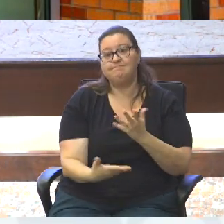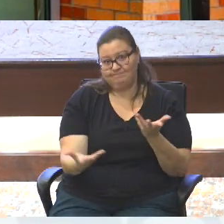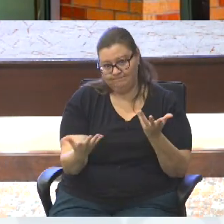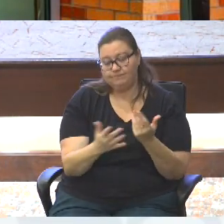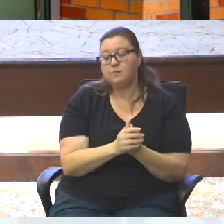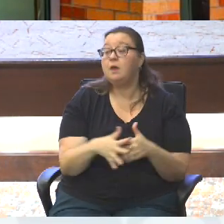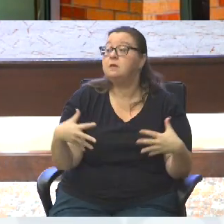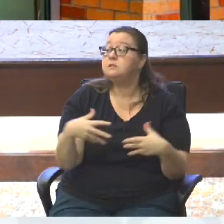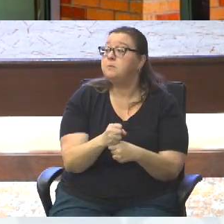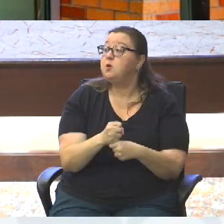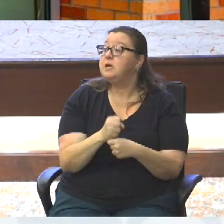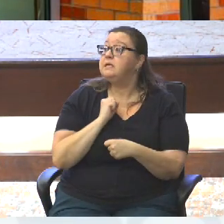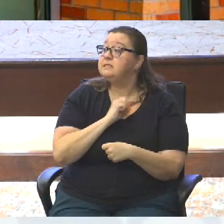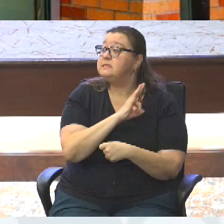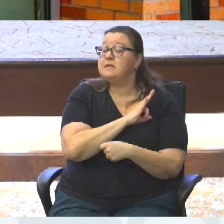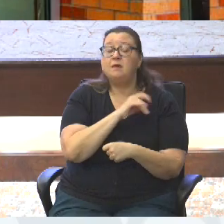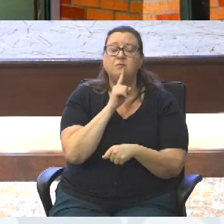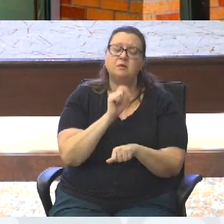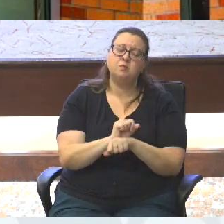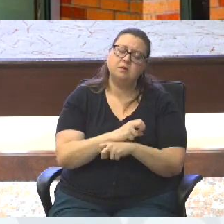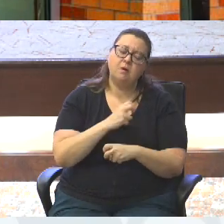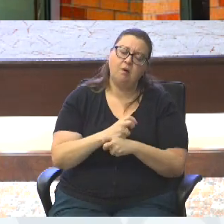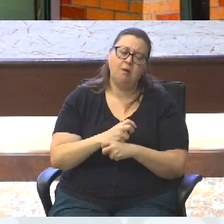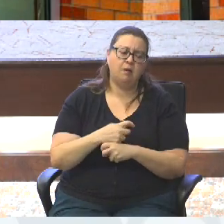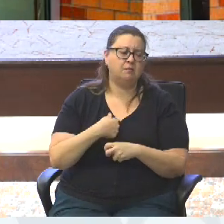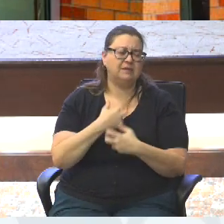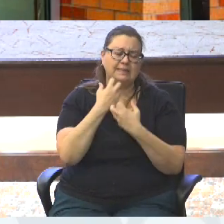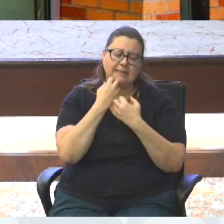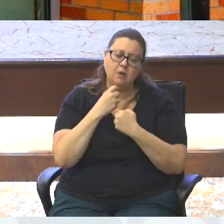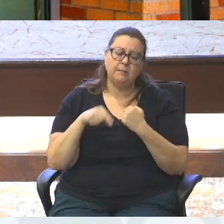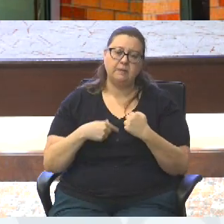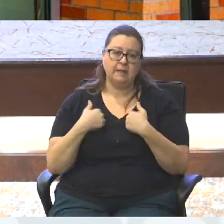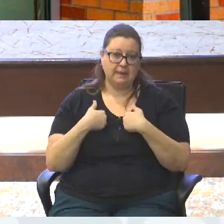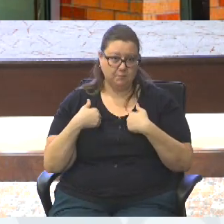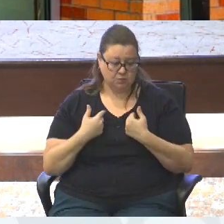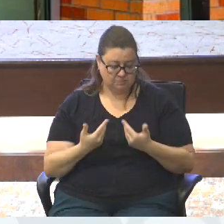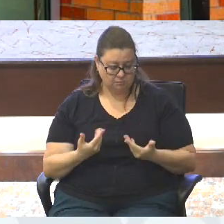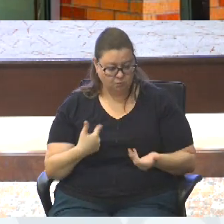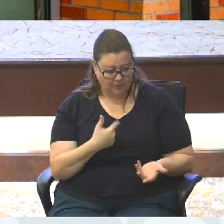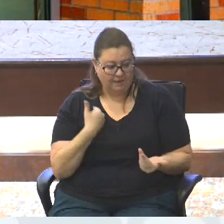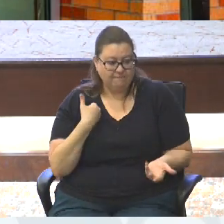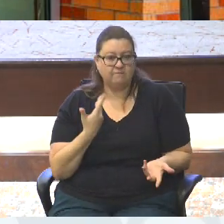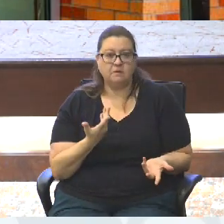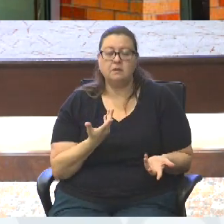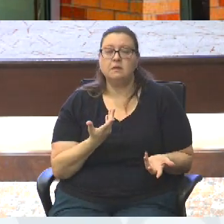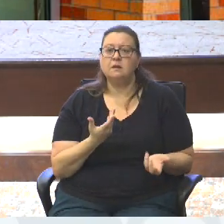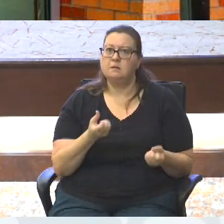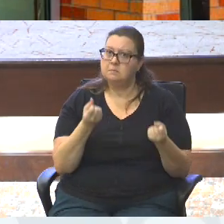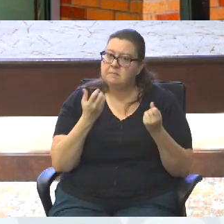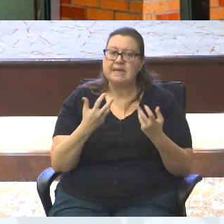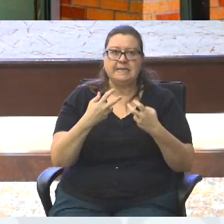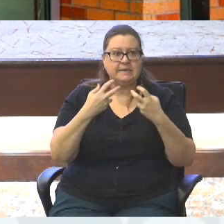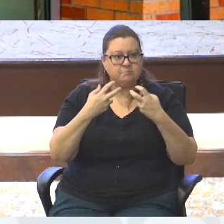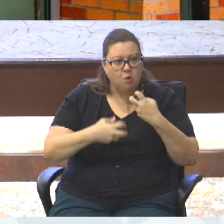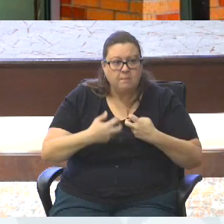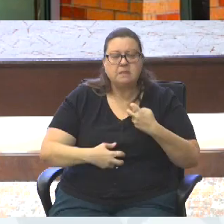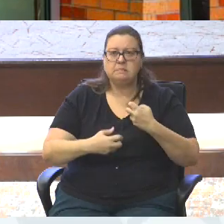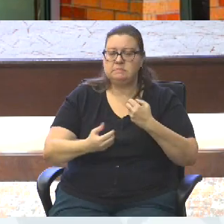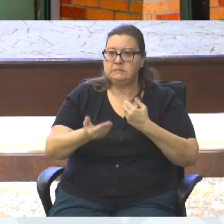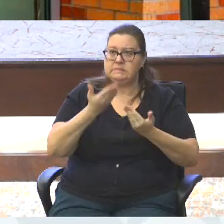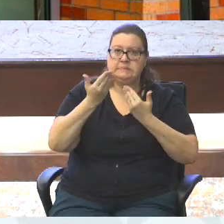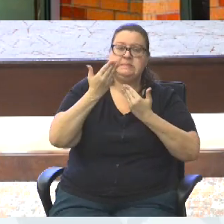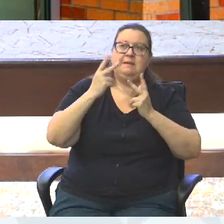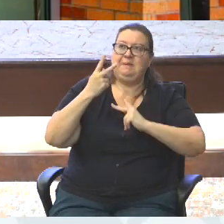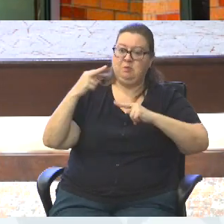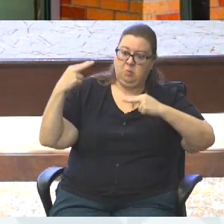In summary, staff works very hard and cares very deeply about the animals in our care. We've had a lot thrown at us, and we've been under intense